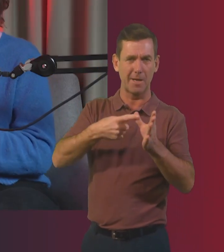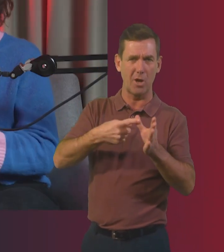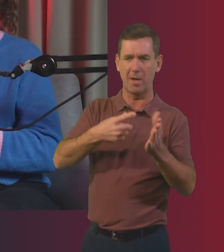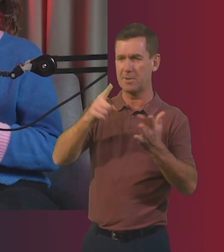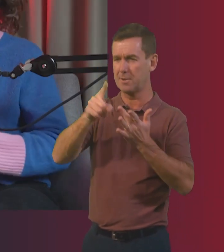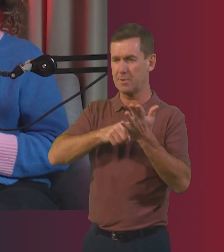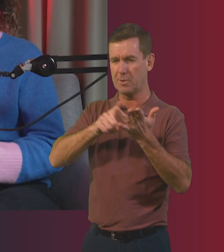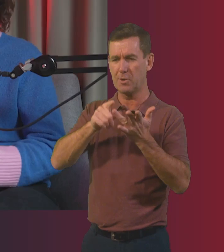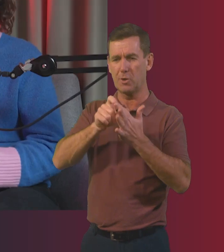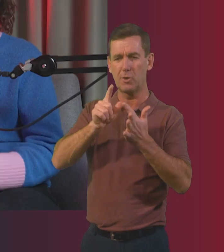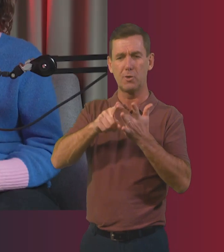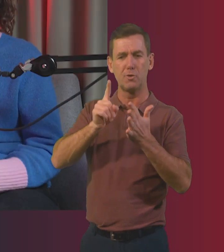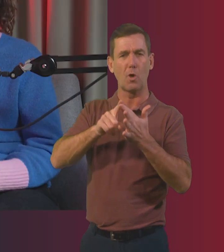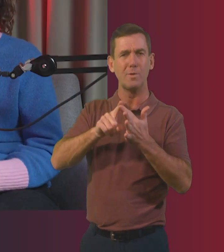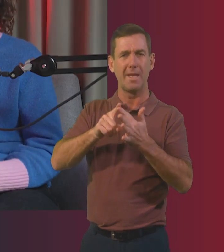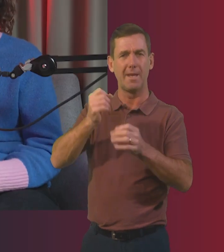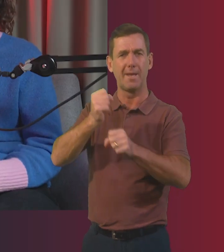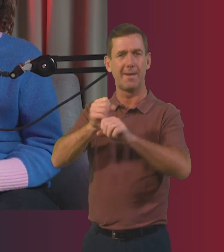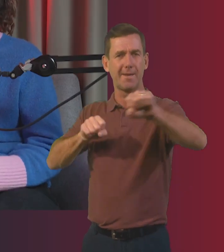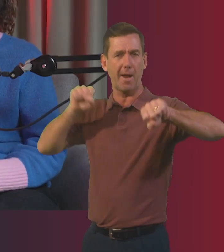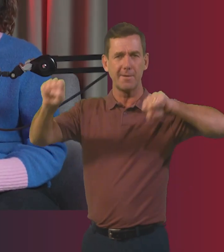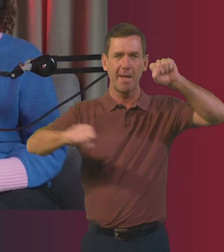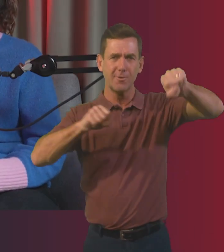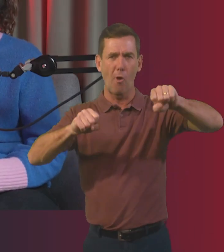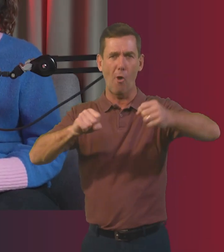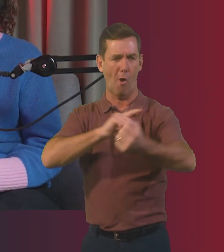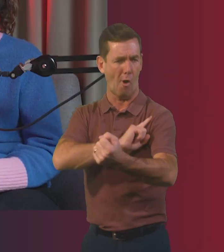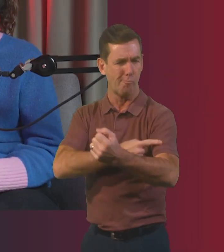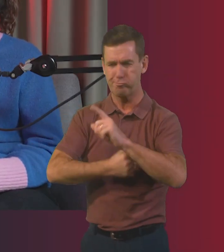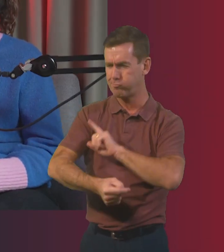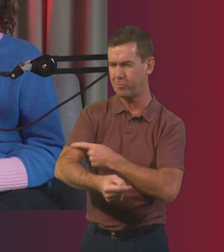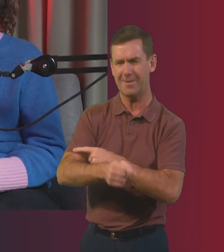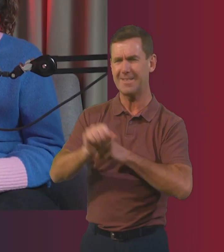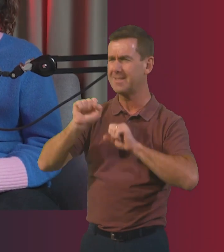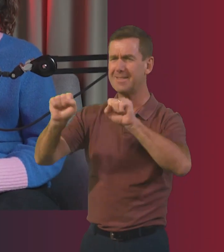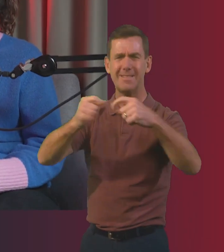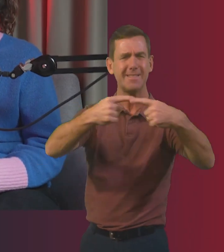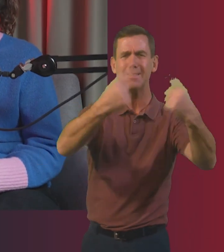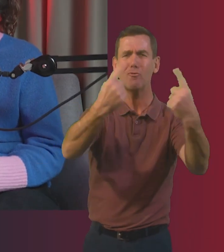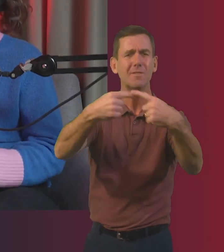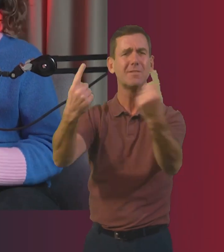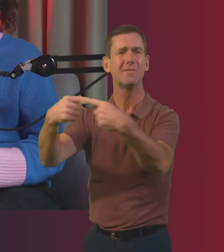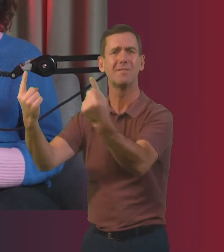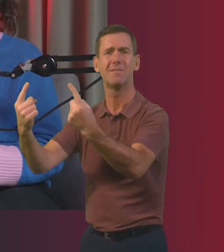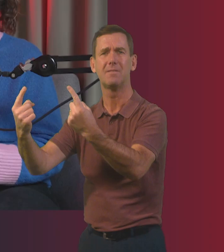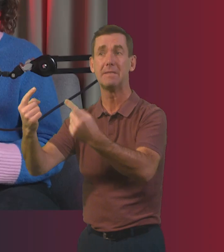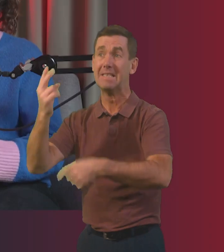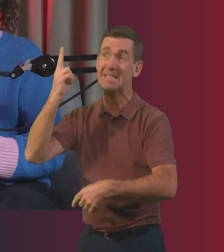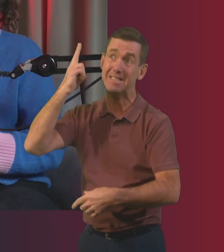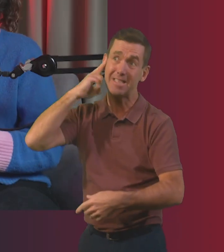Gladiators. We're all very different in what our needs are. And I think that's the most important thing is one disability